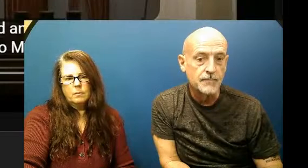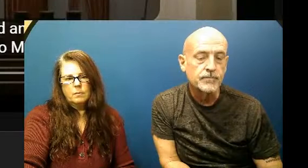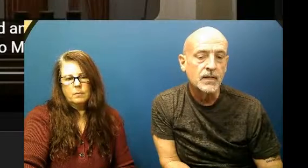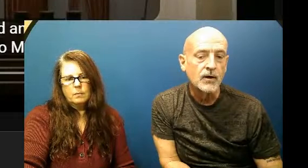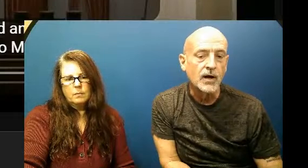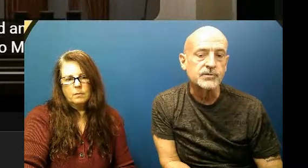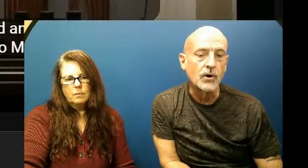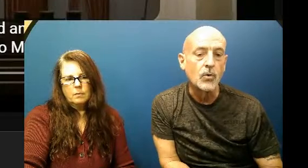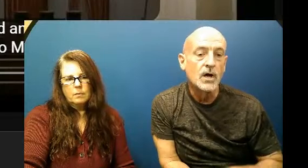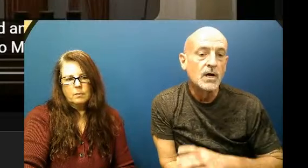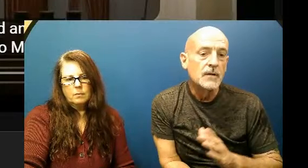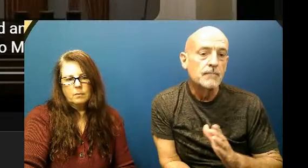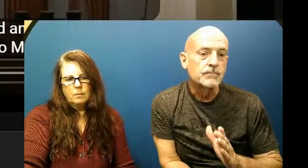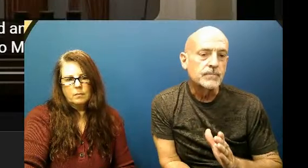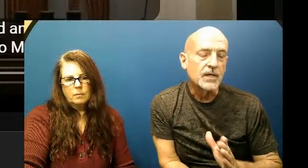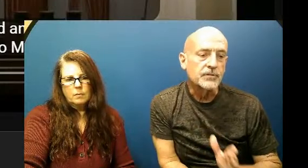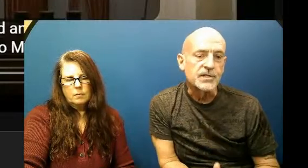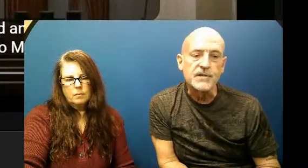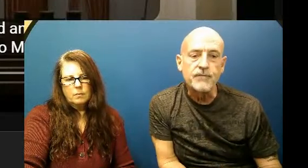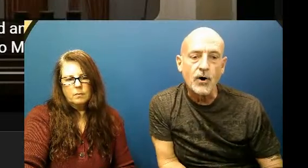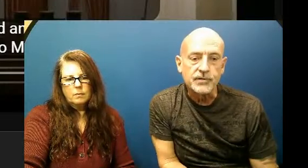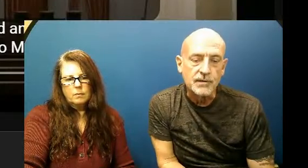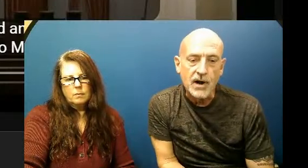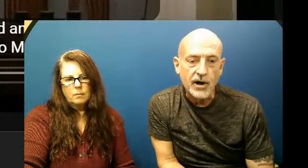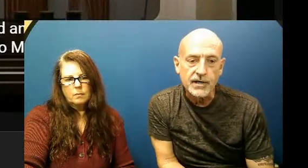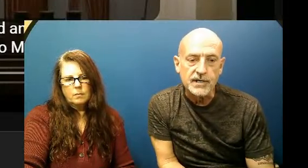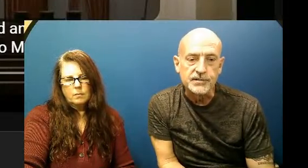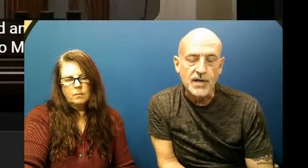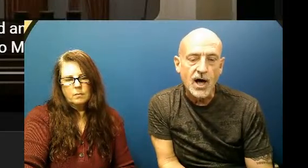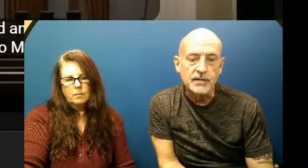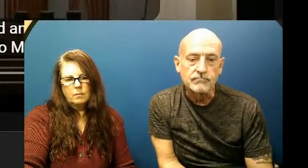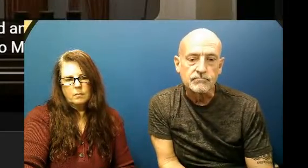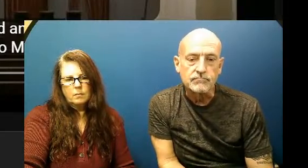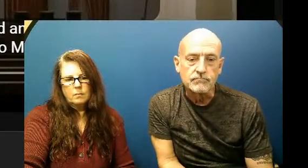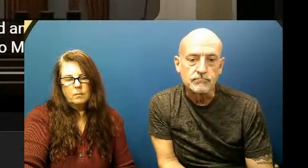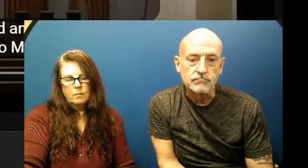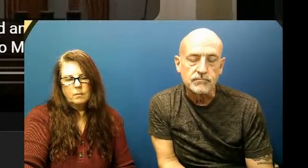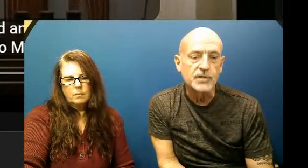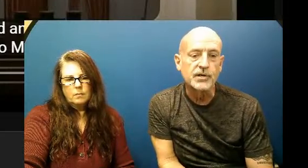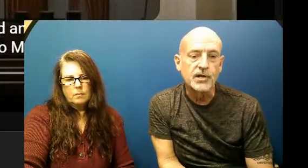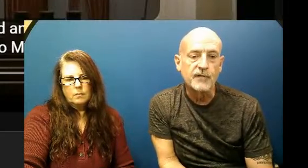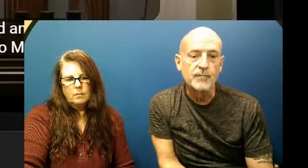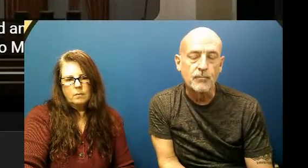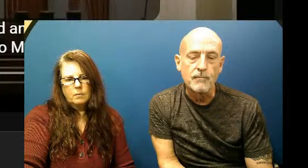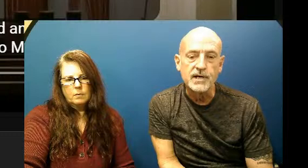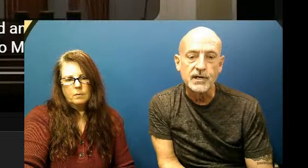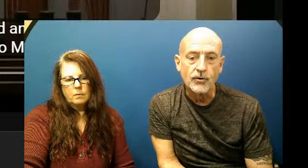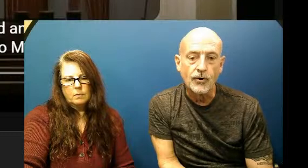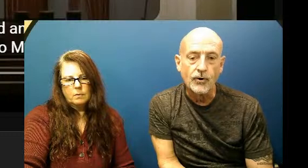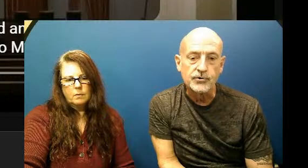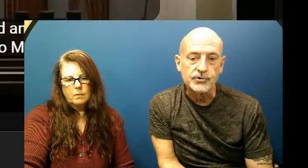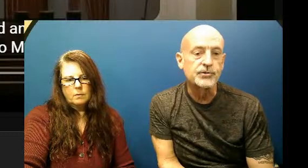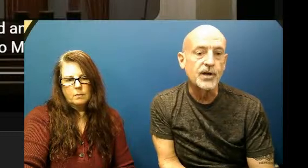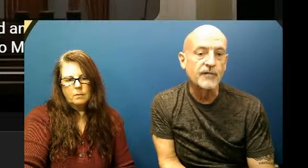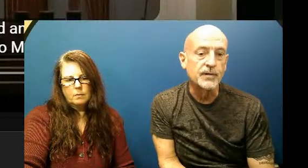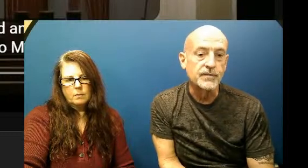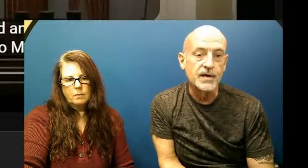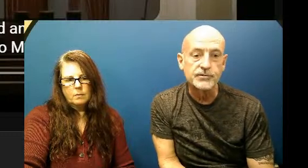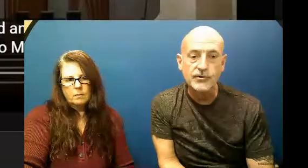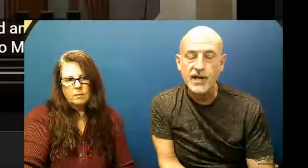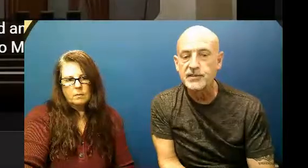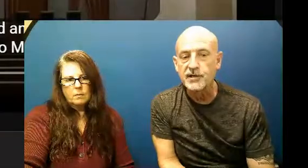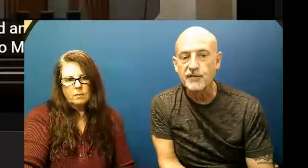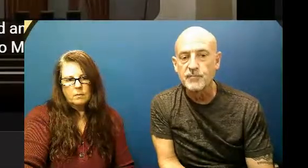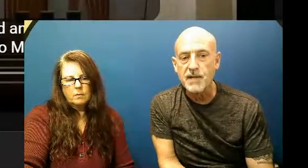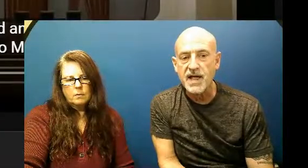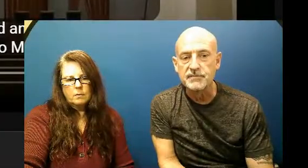states. Right? So the default in America is not, does the government permit it, or should the government this,